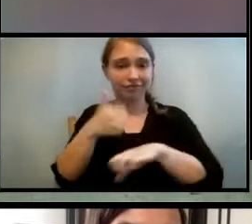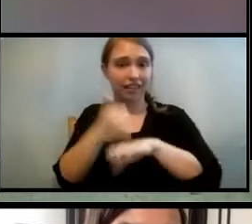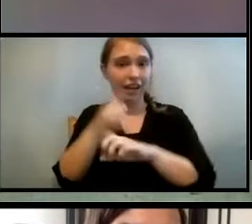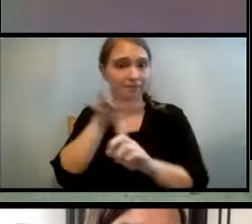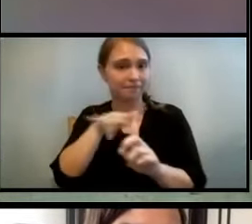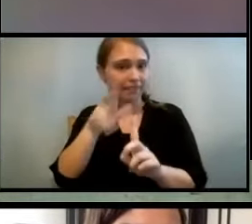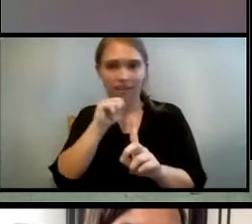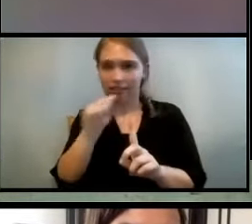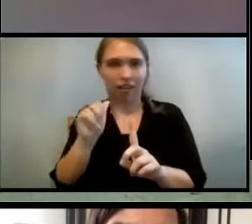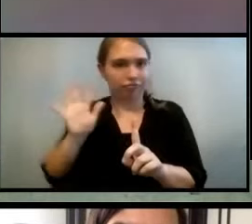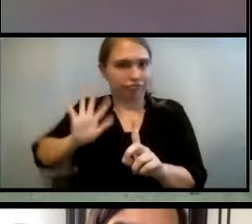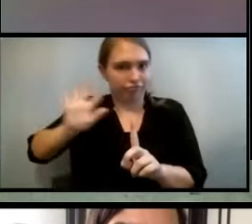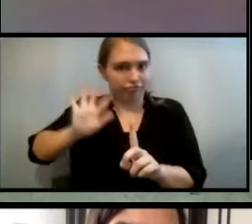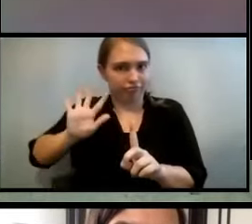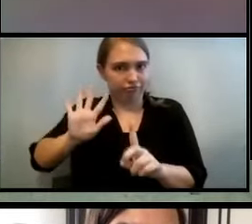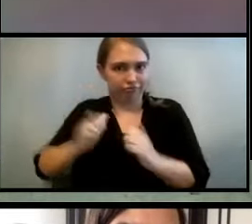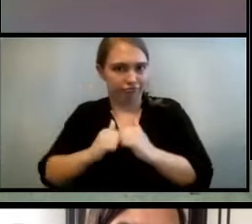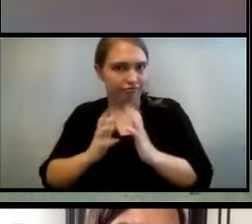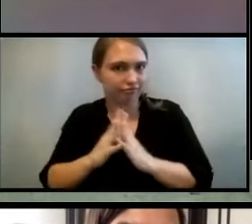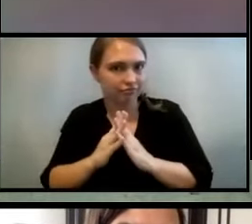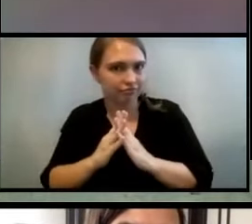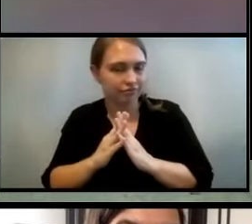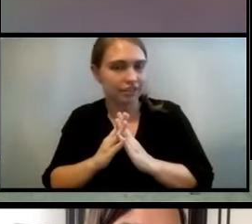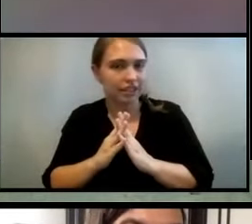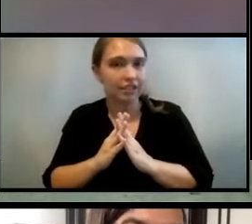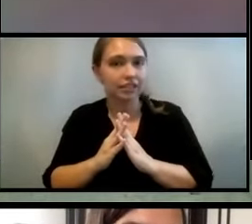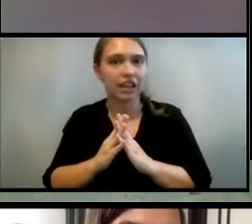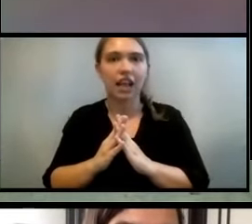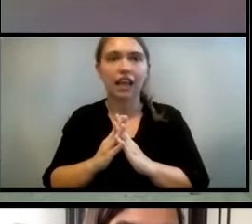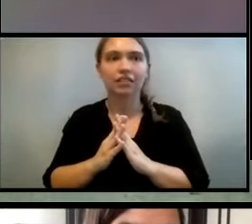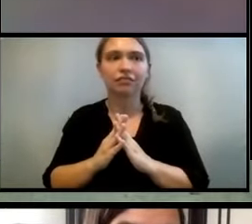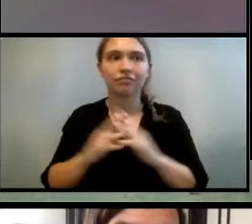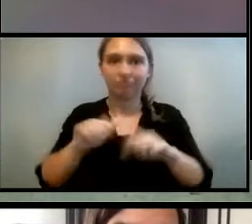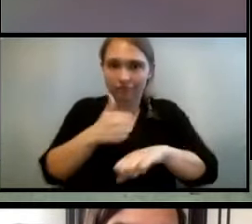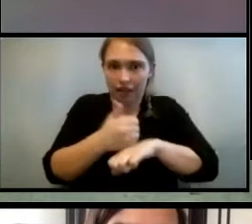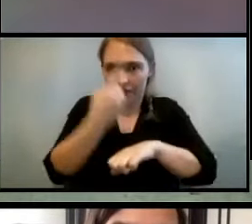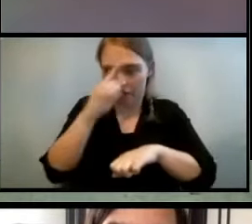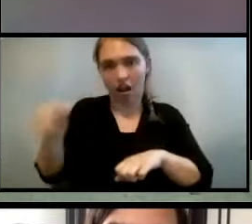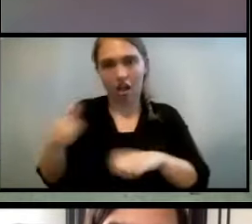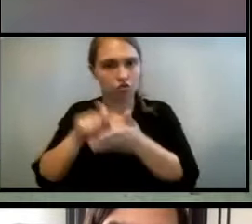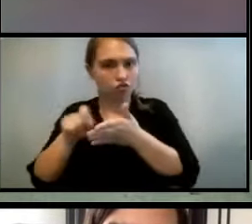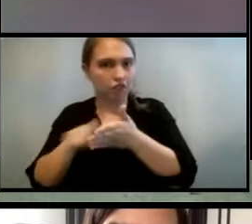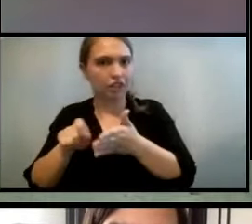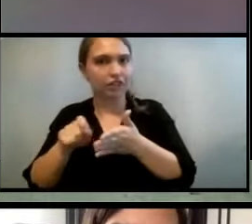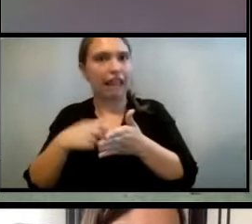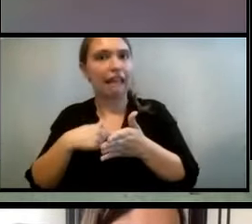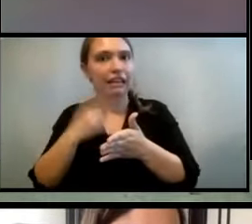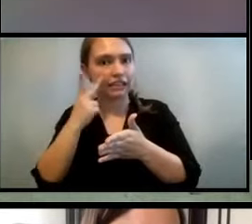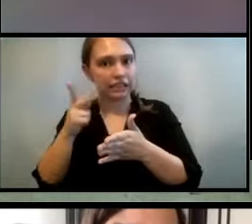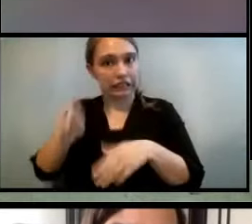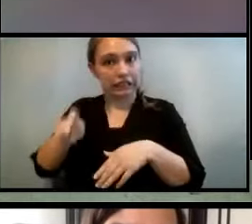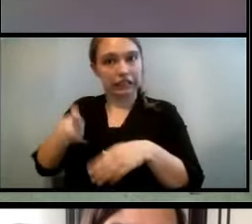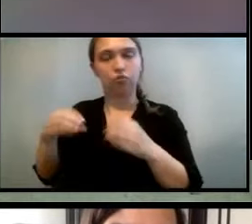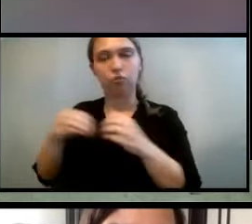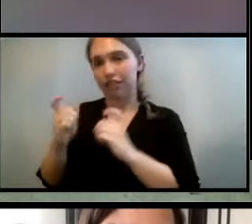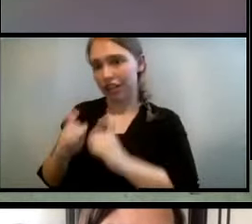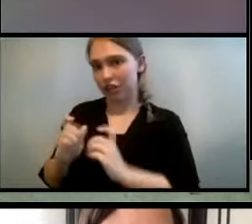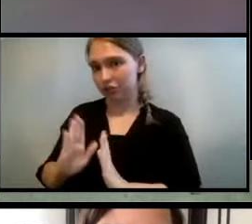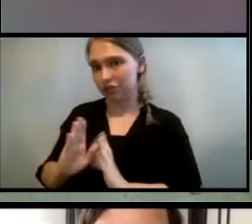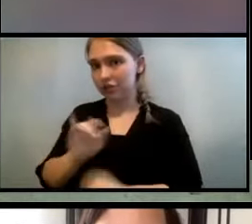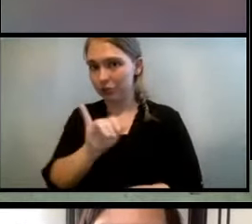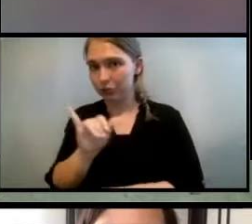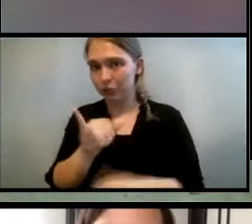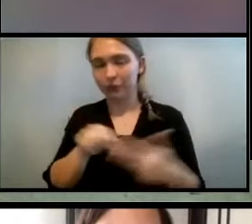can do out there in the world is create those spaces for the writers and see the need for more editors. Julia. Yeah,